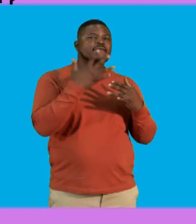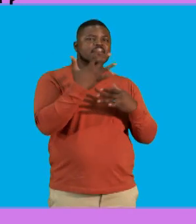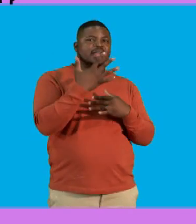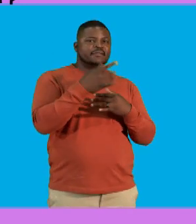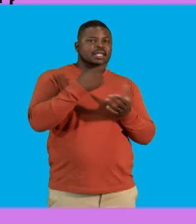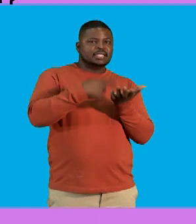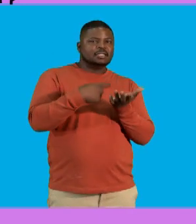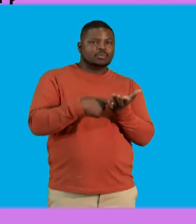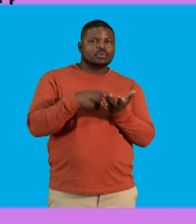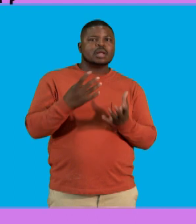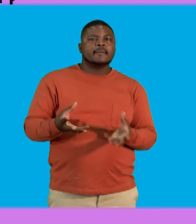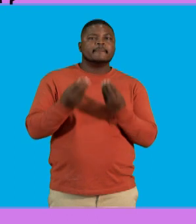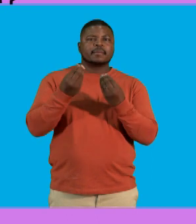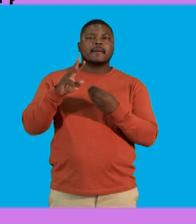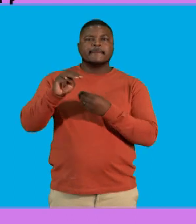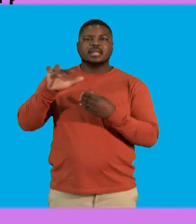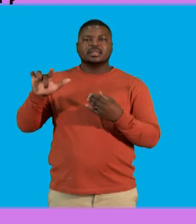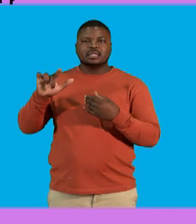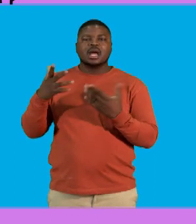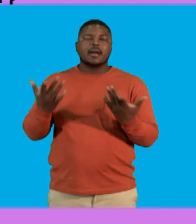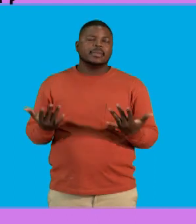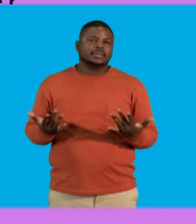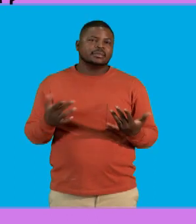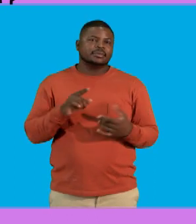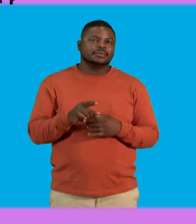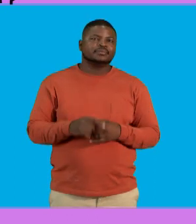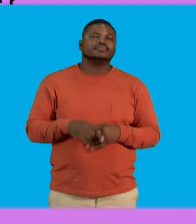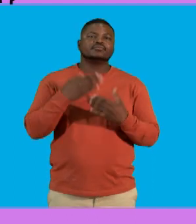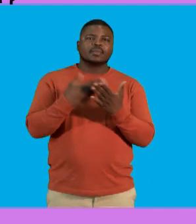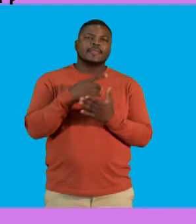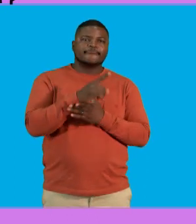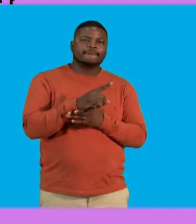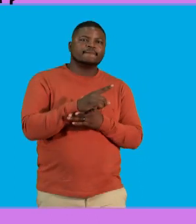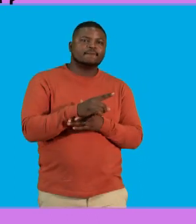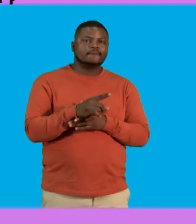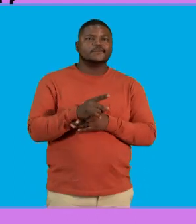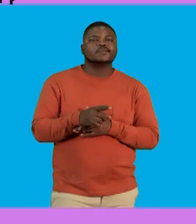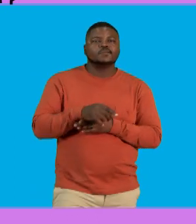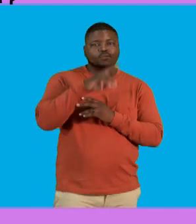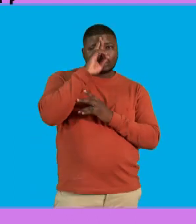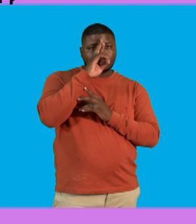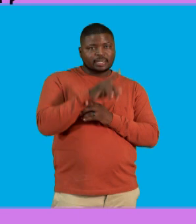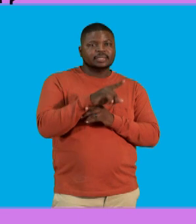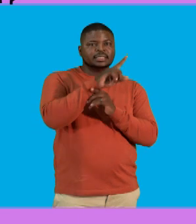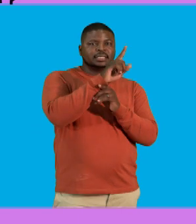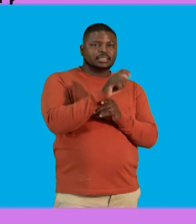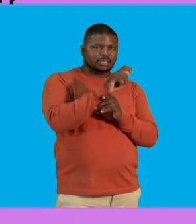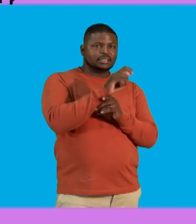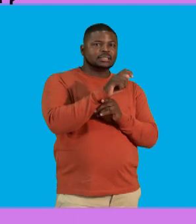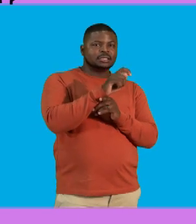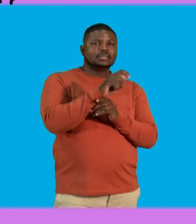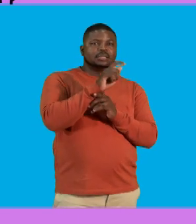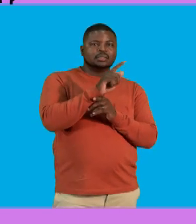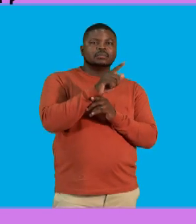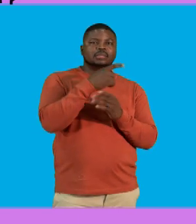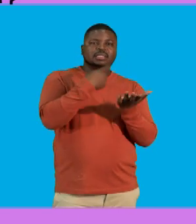5 teaspoons? So we are given that 1 teaspoon is equal to 5 milliliters. You can write this conversion down. Remember, teaspoon can be abbreviated